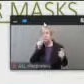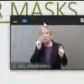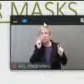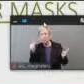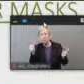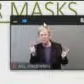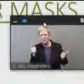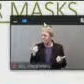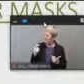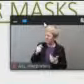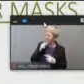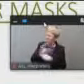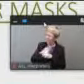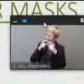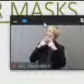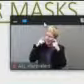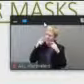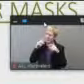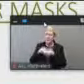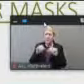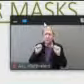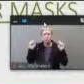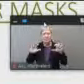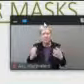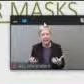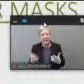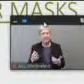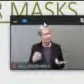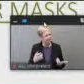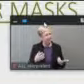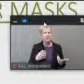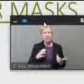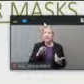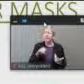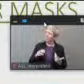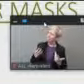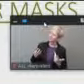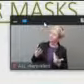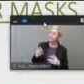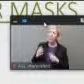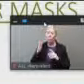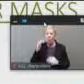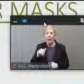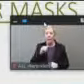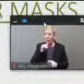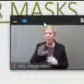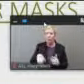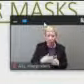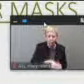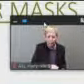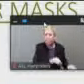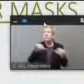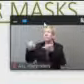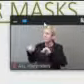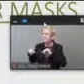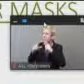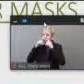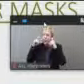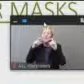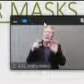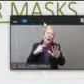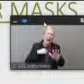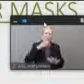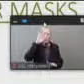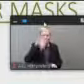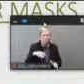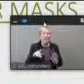that lack of discipline around everyone wearing a mask. I know it's a little tougher. I still wear a mask